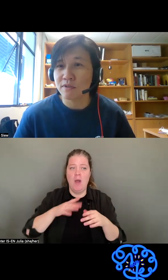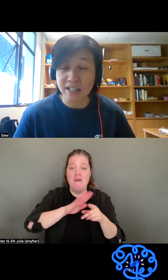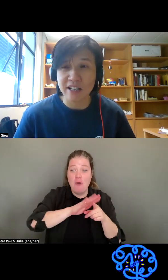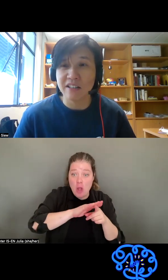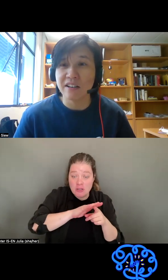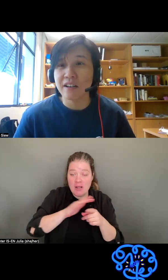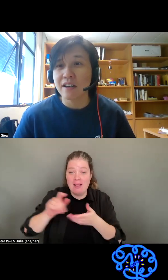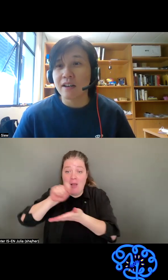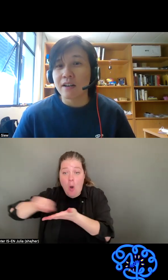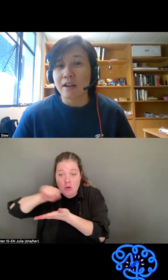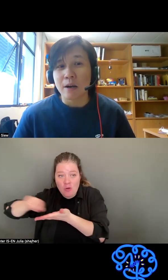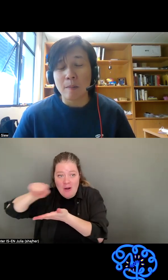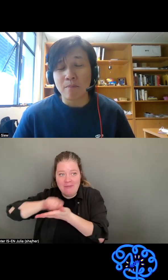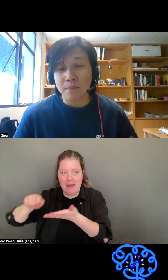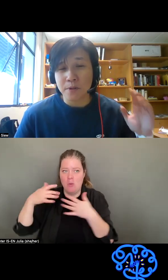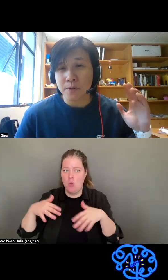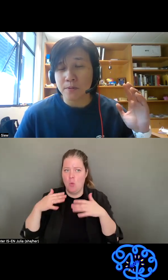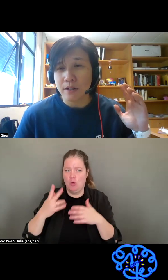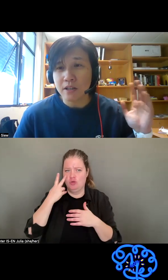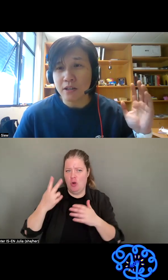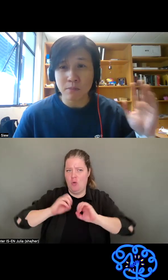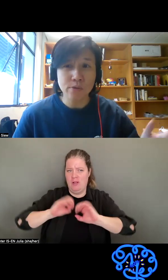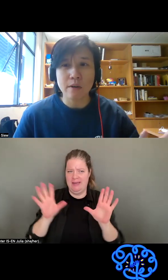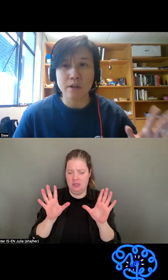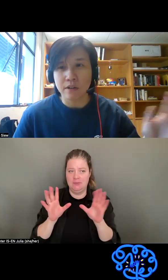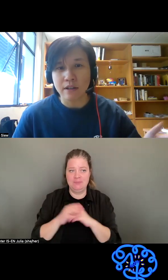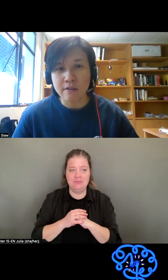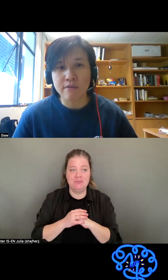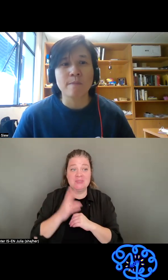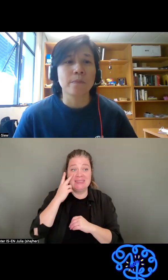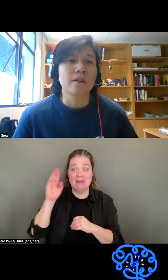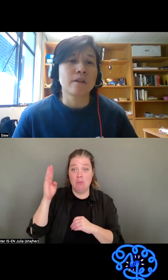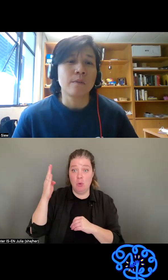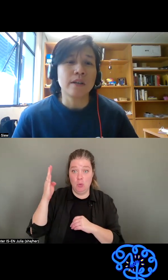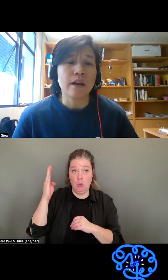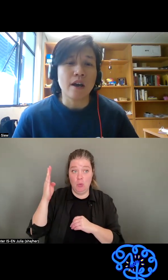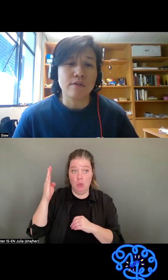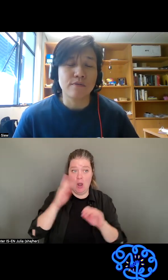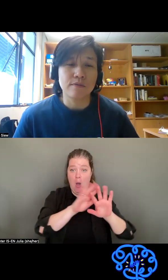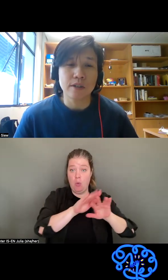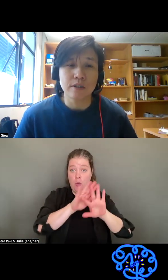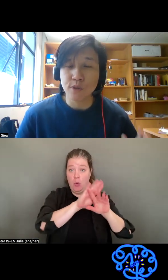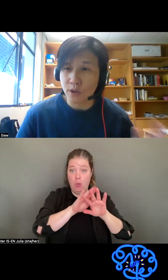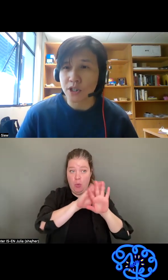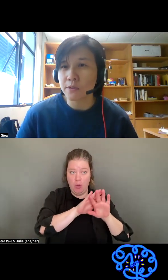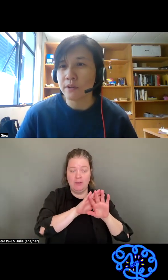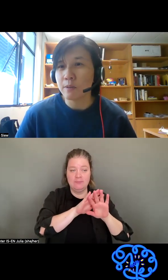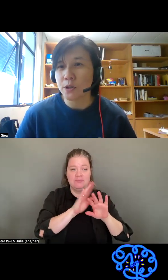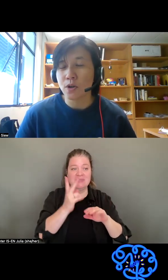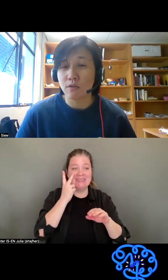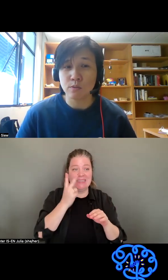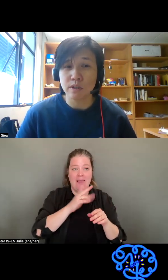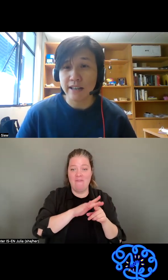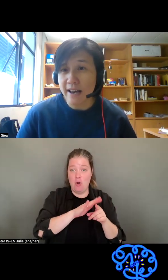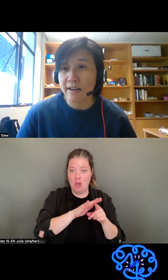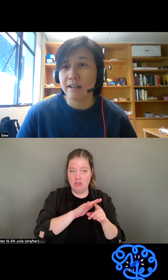words reside in. So in the blue network on the left, we have the phonological neighborhood